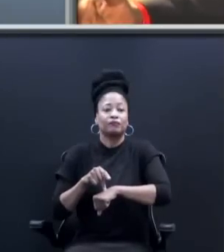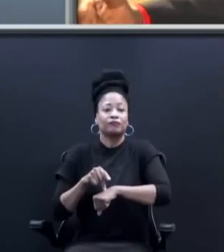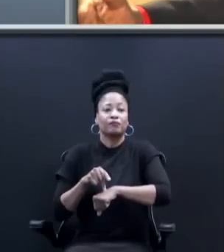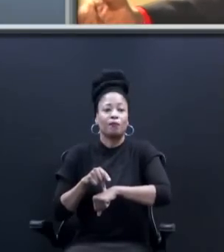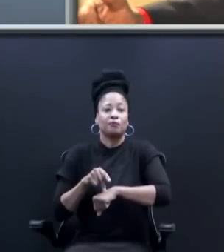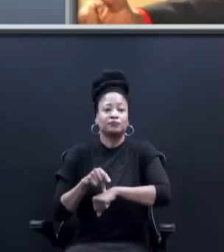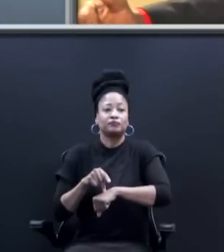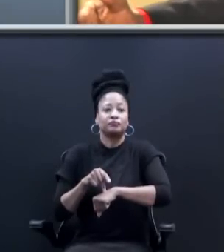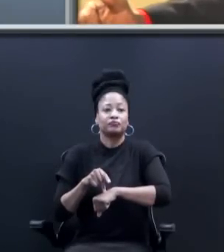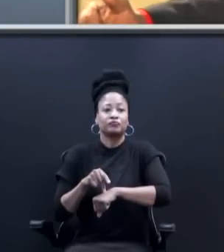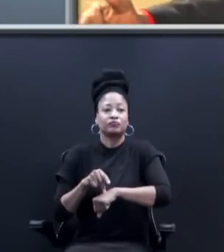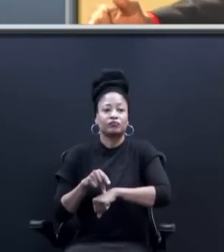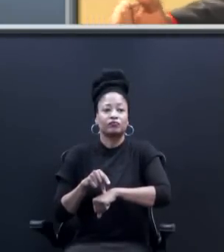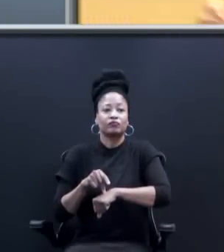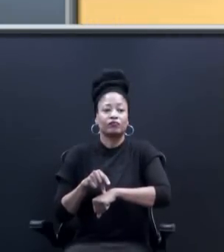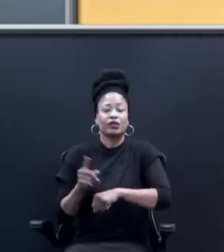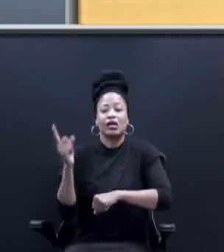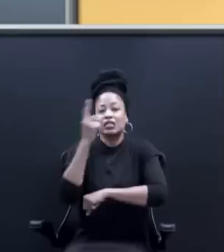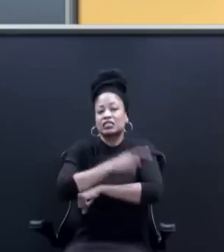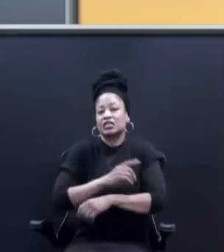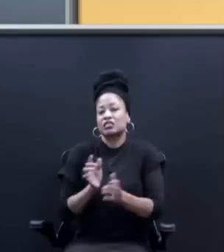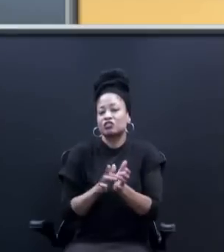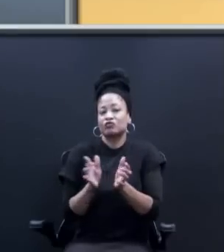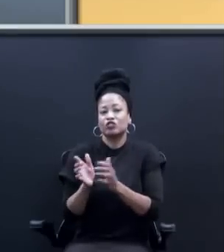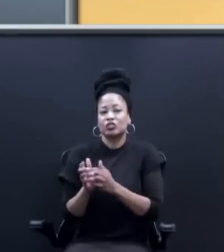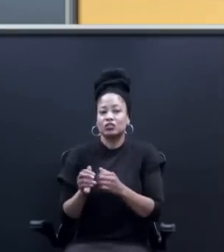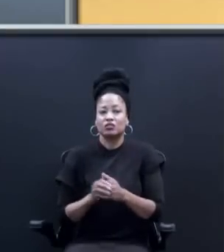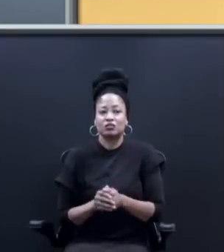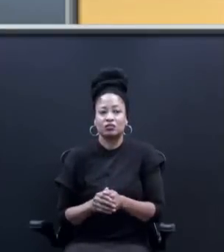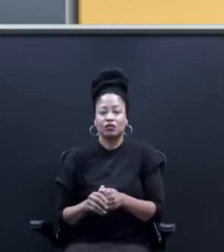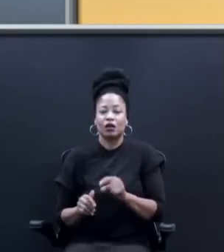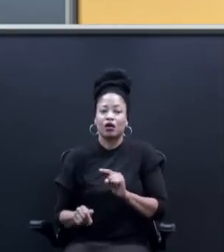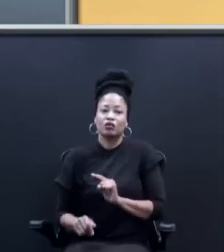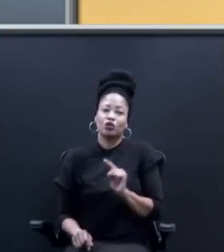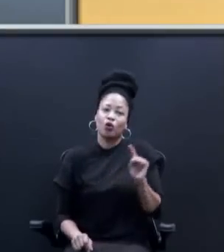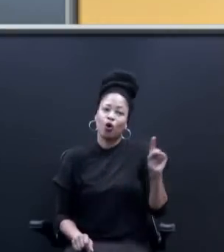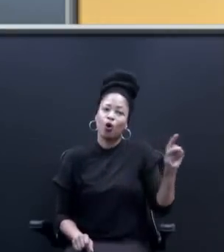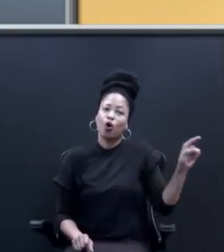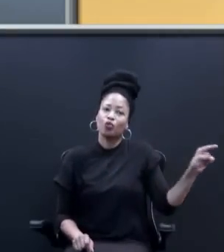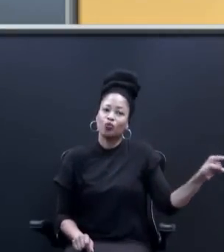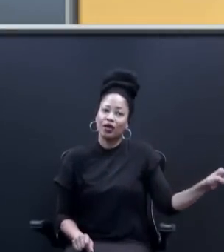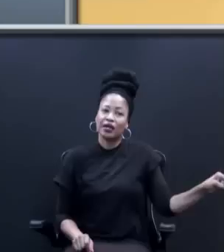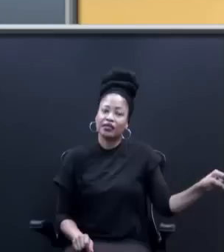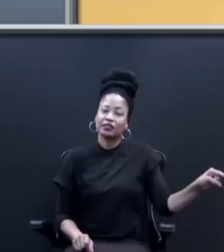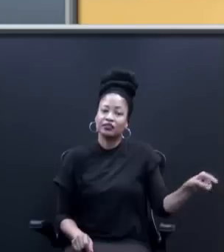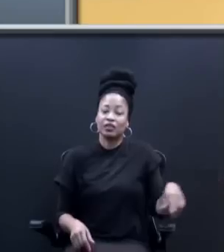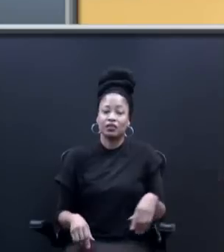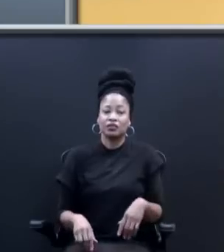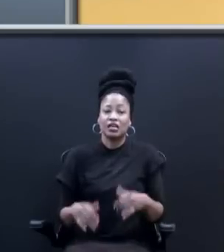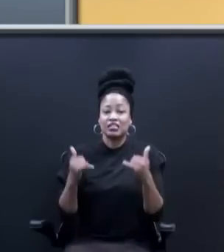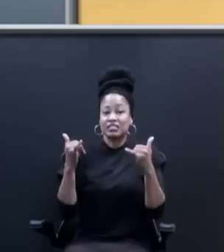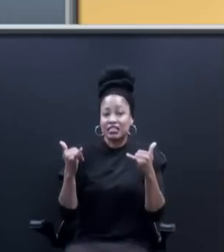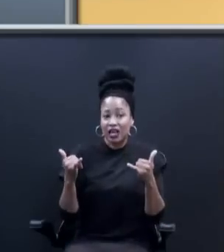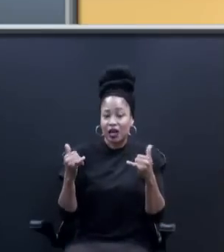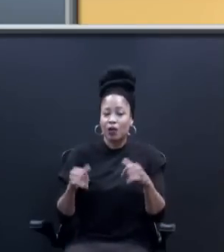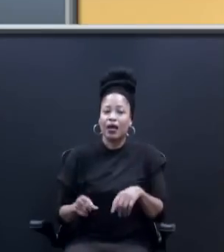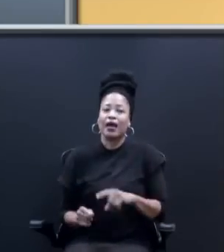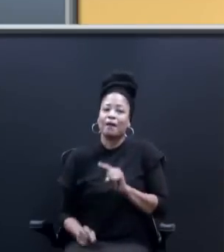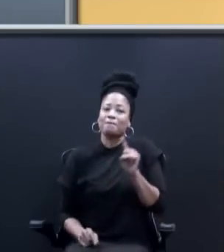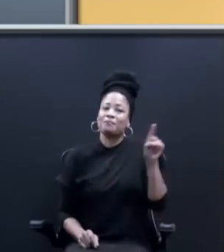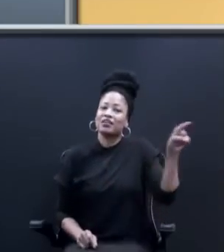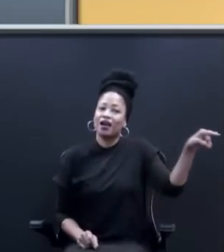brothers. Now let's go into Matthew, the 24th chapter, to show you what I'm talking about.